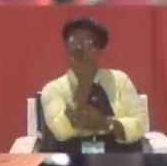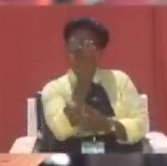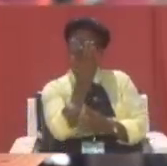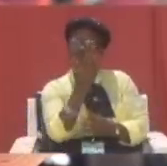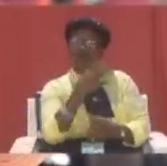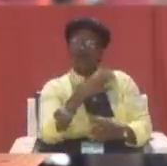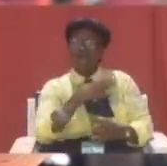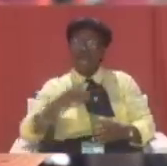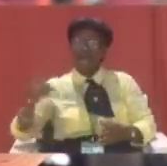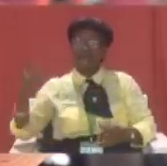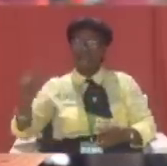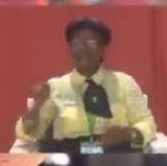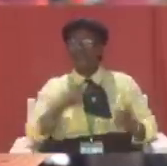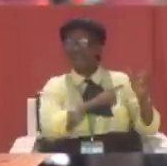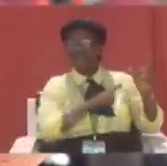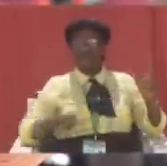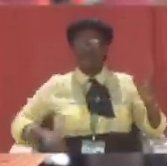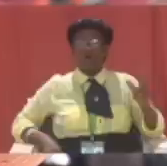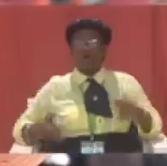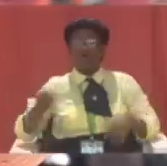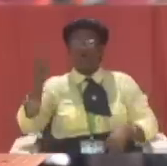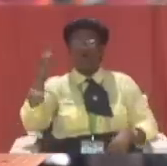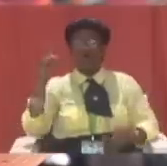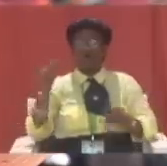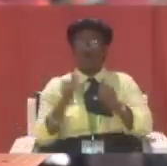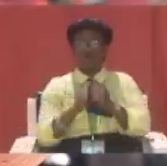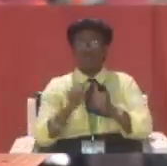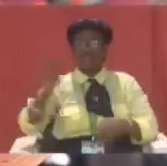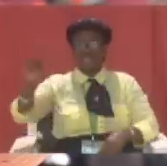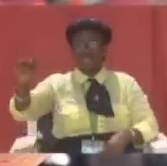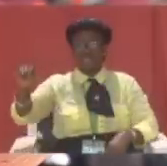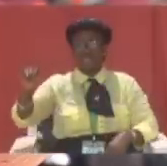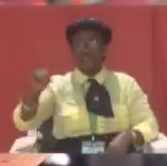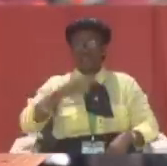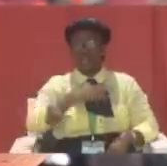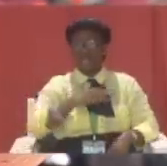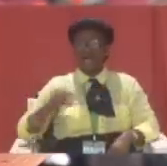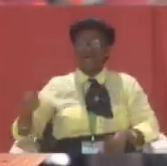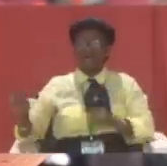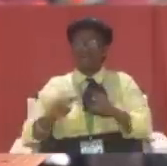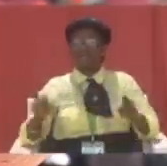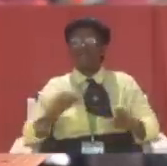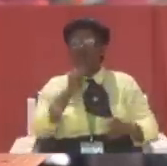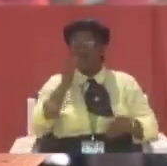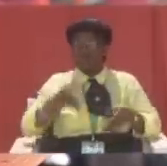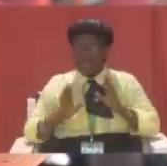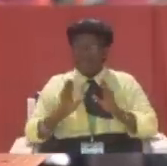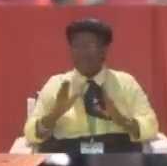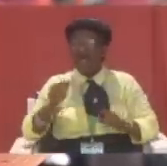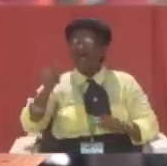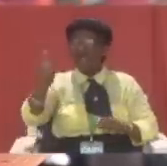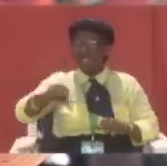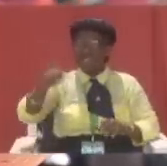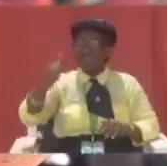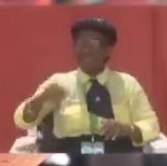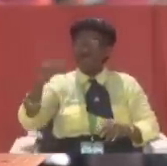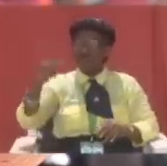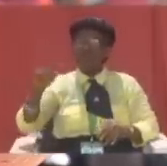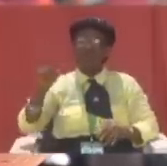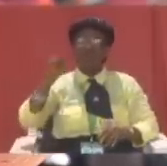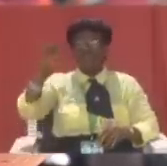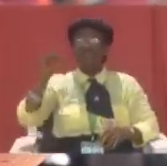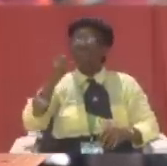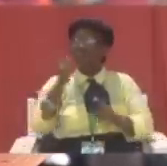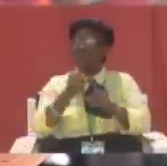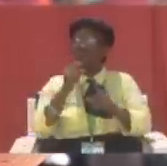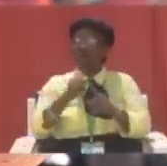and the Lord was with him, and didn't allow any of his word to fall to the ground. And